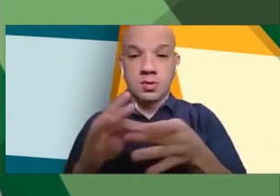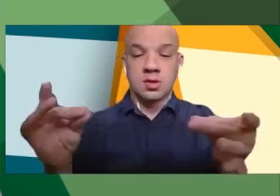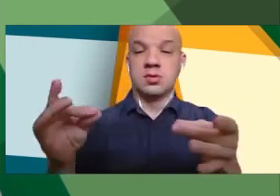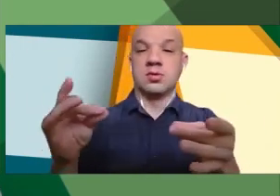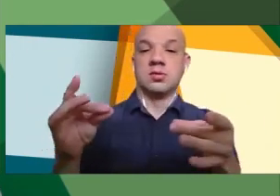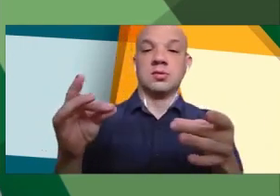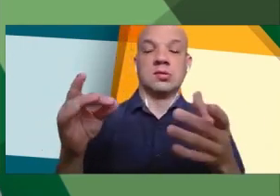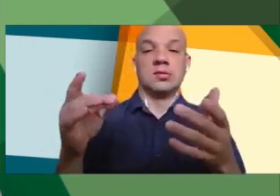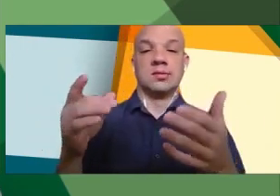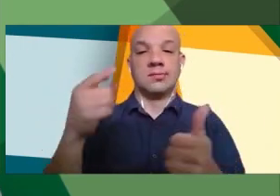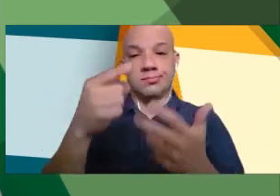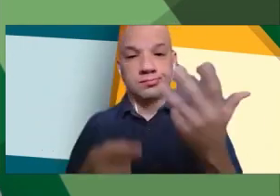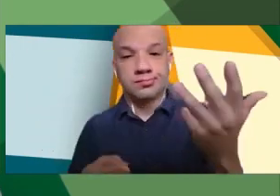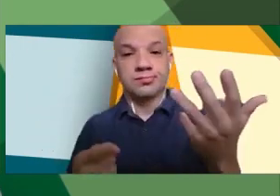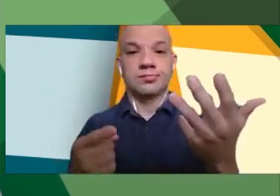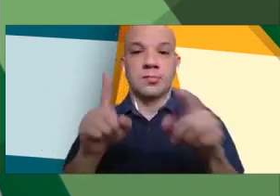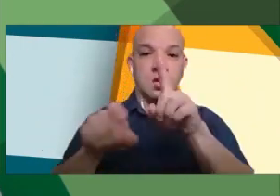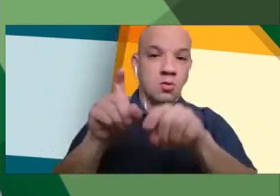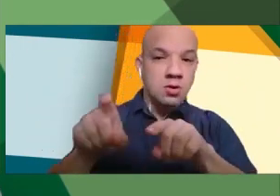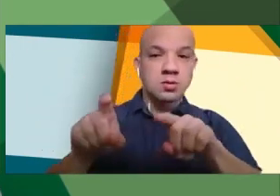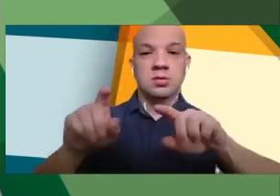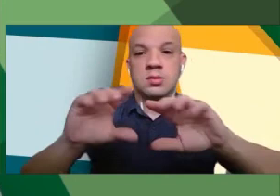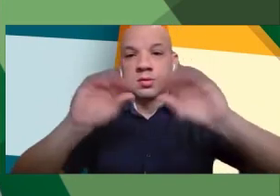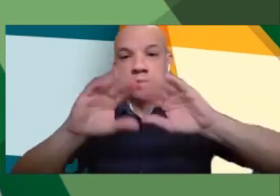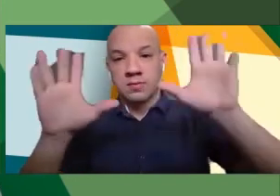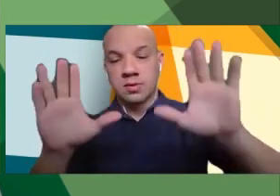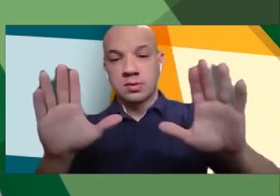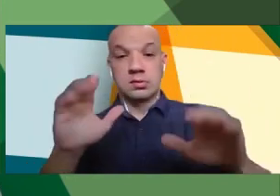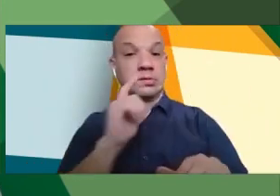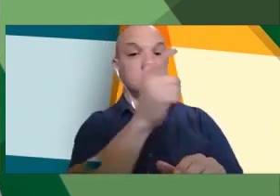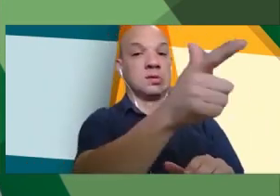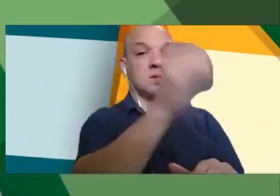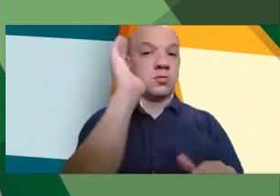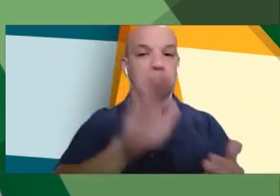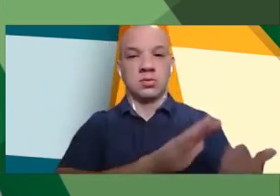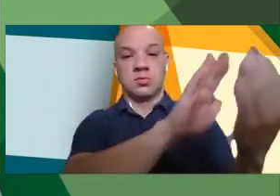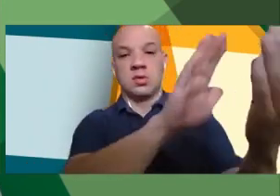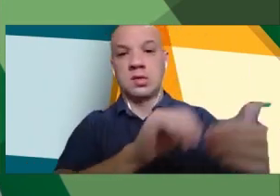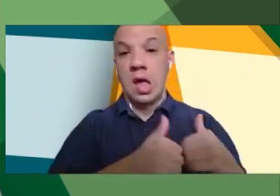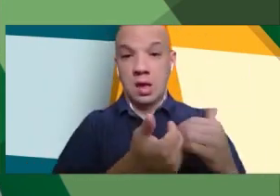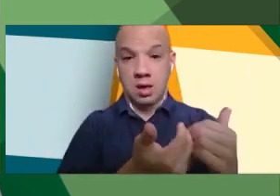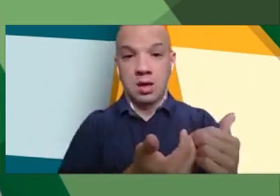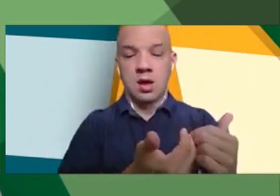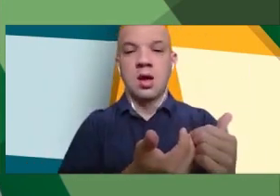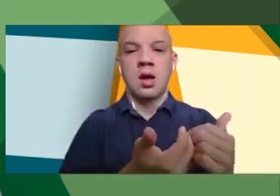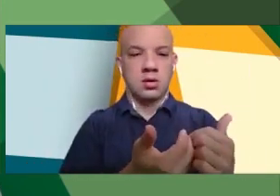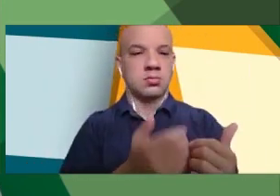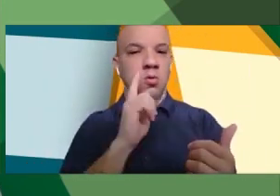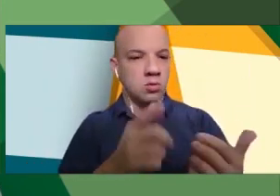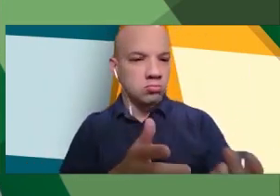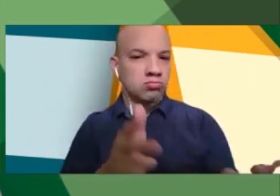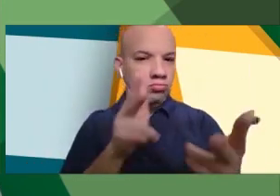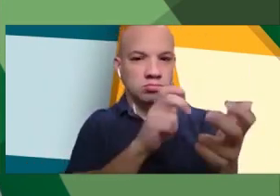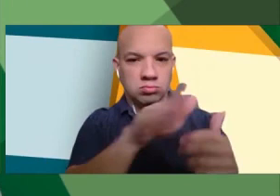or clarifications that we will address later through an addendum that will be